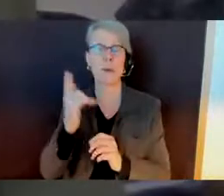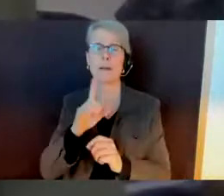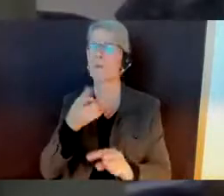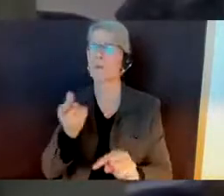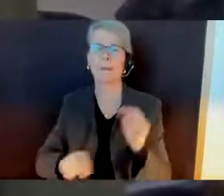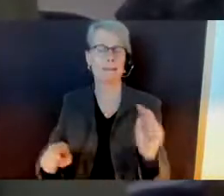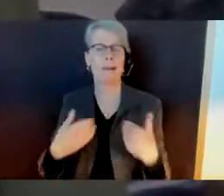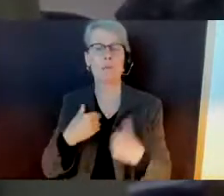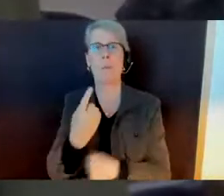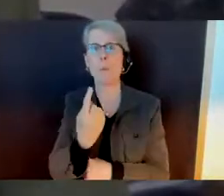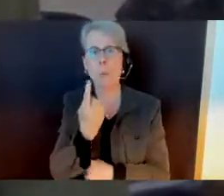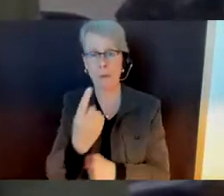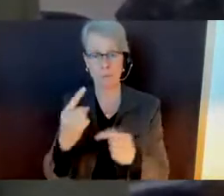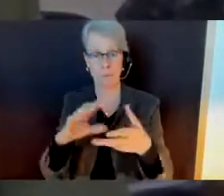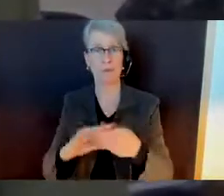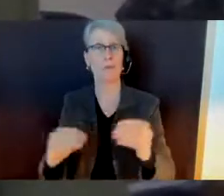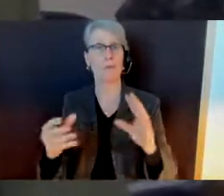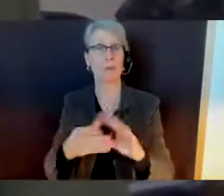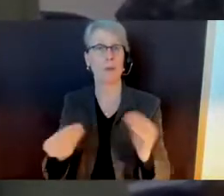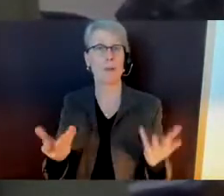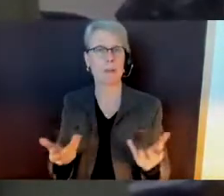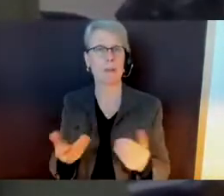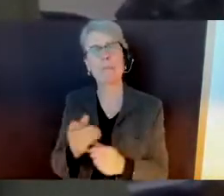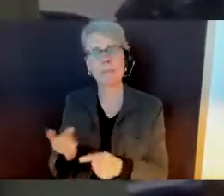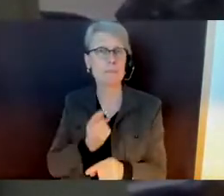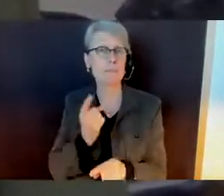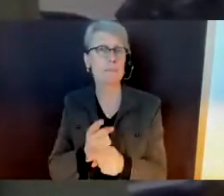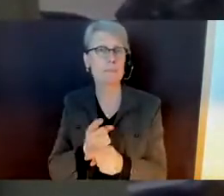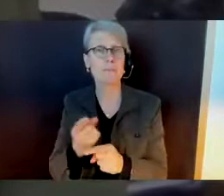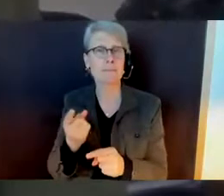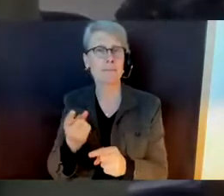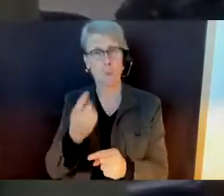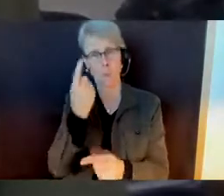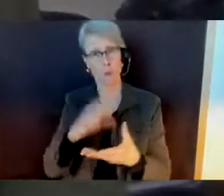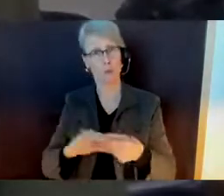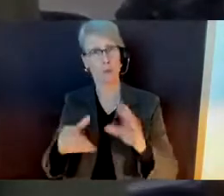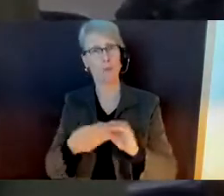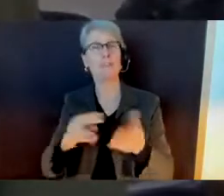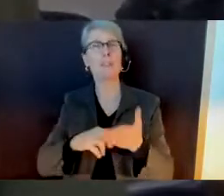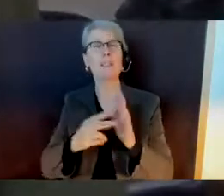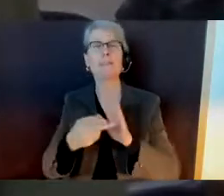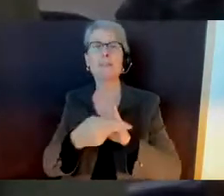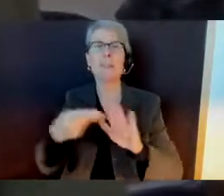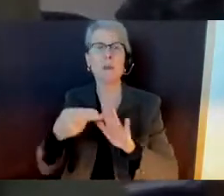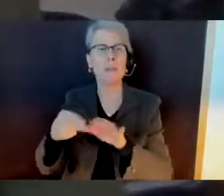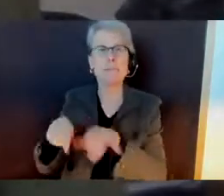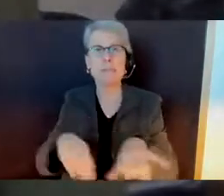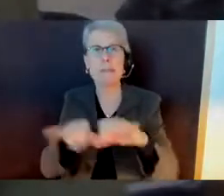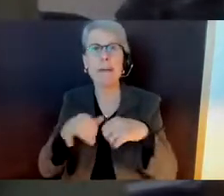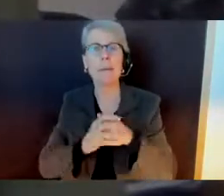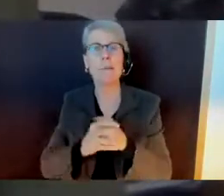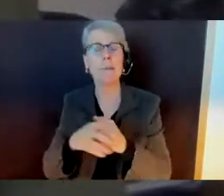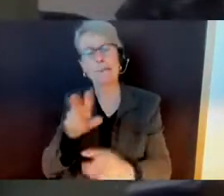story. There is indeed a danger in stereotyping, prejudging,